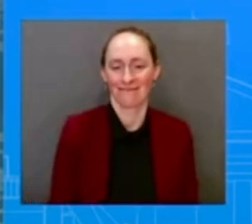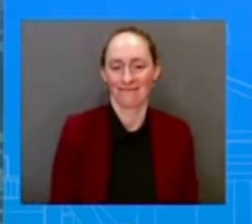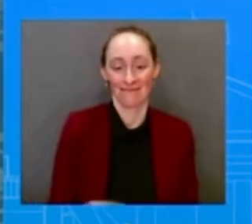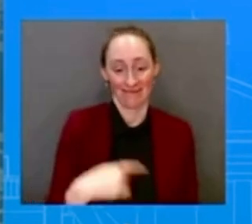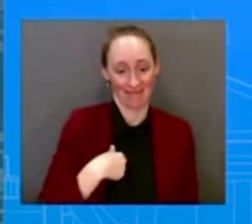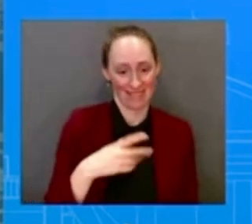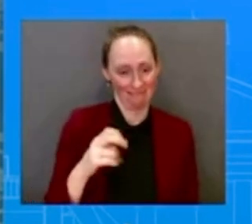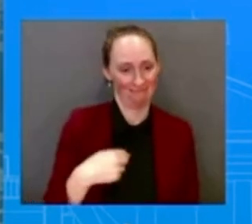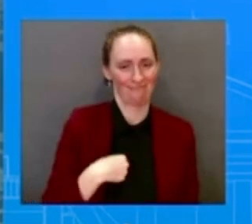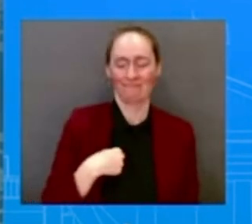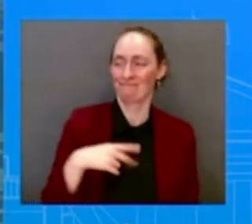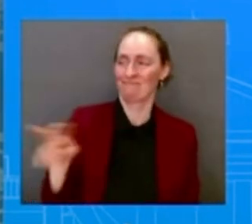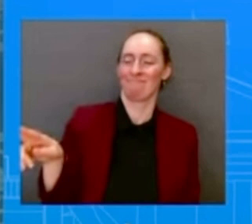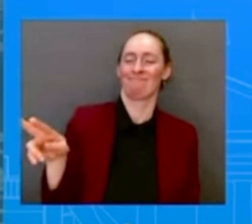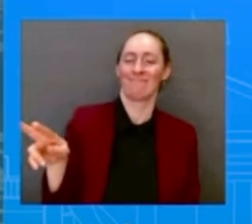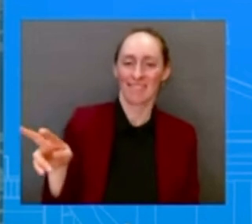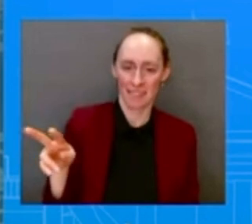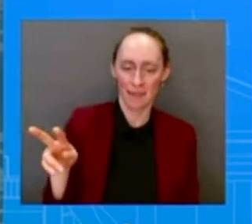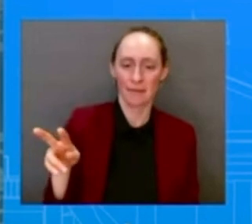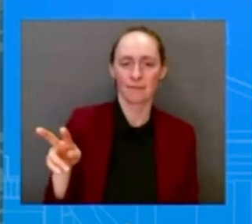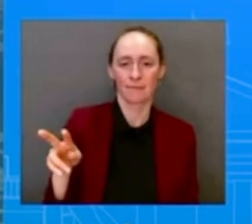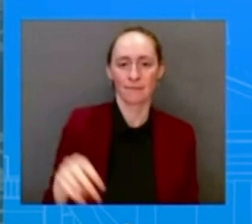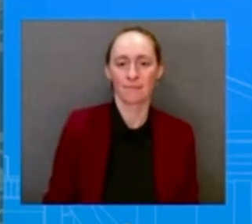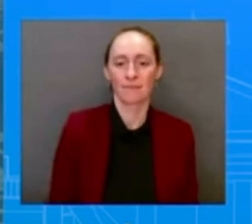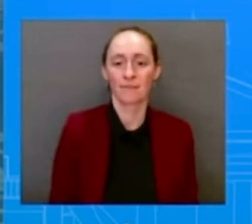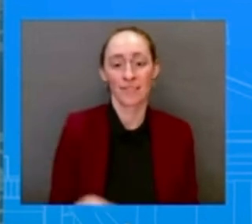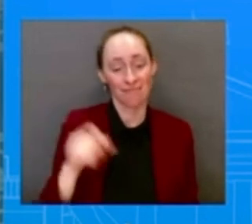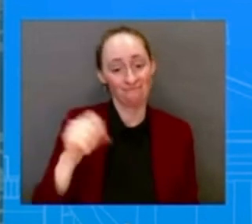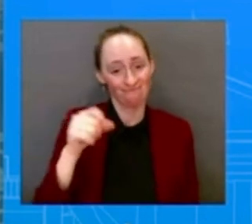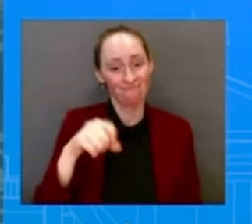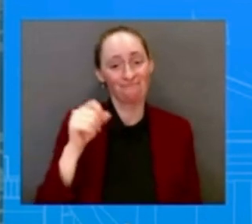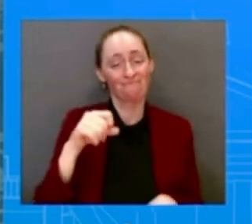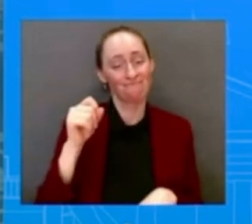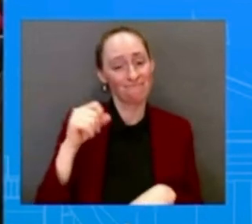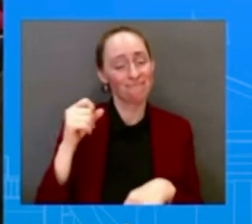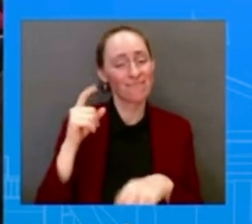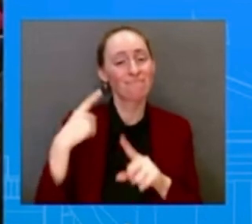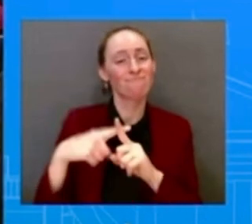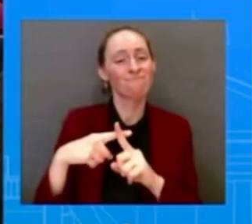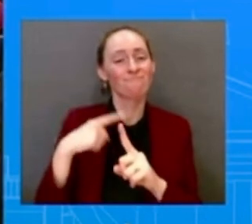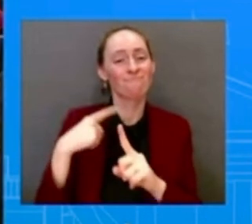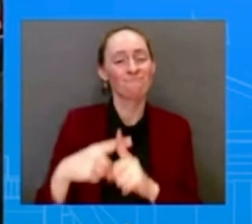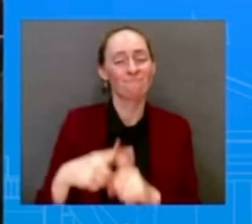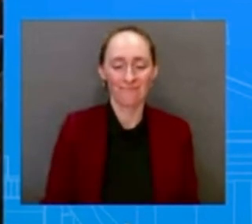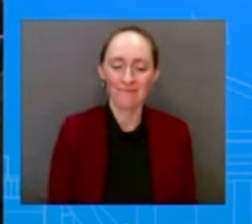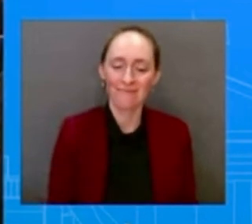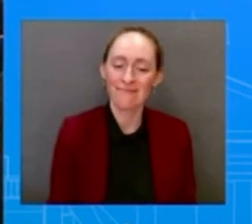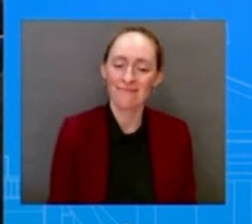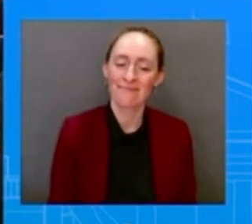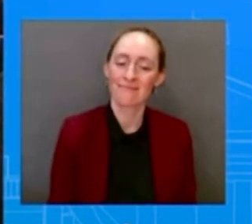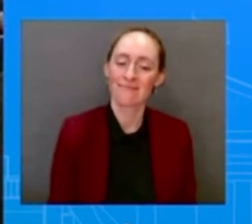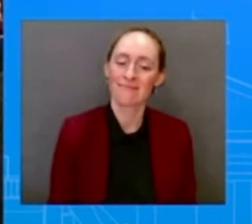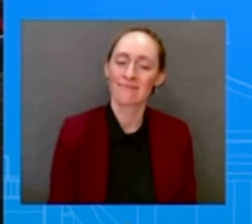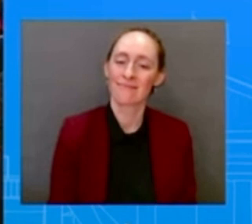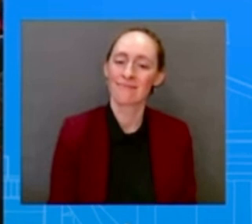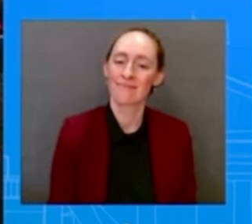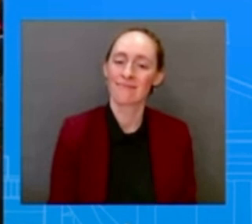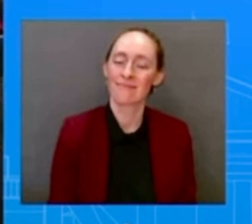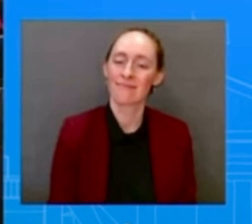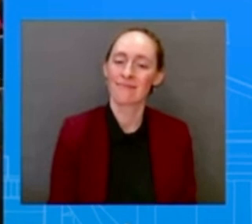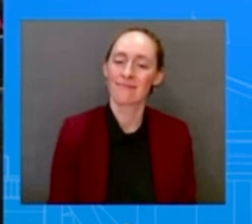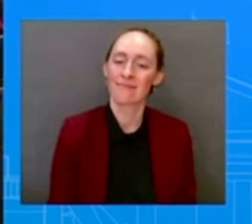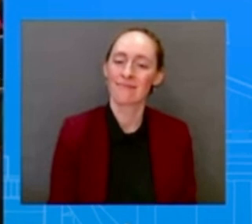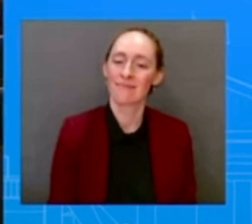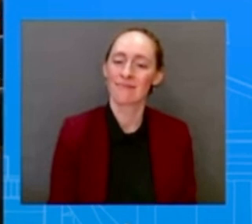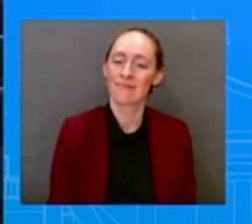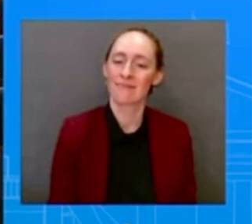State of the Union, that you would hear some optimism. So, of course, he's going to be optimistic about it. Go ahead. Particularly given Lula's visit here this afternoon, is there any kind of update